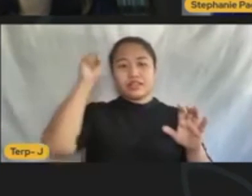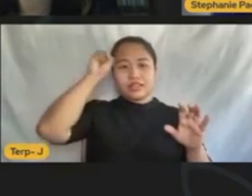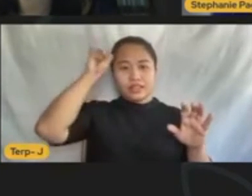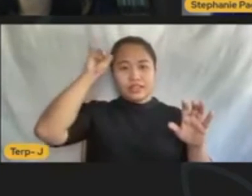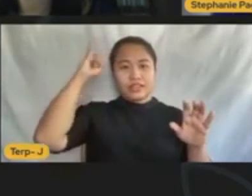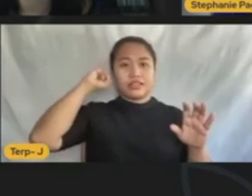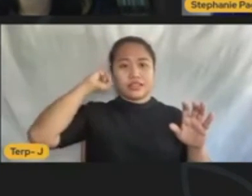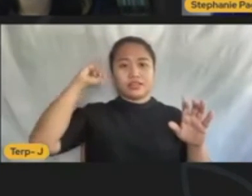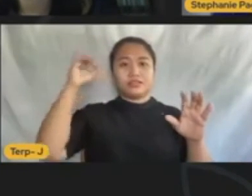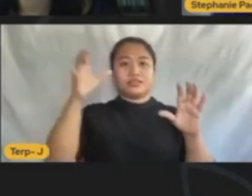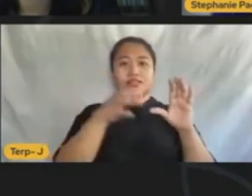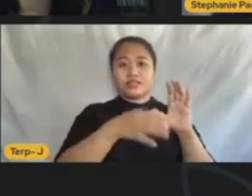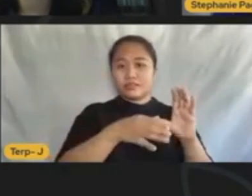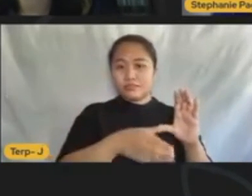more